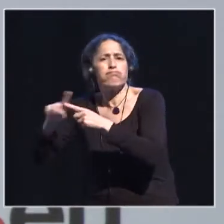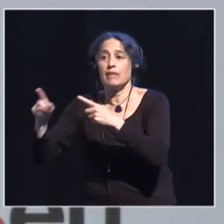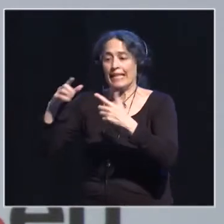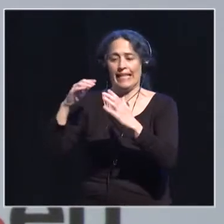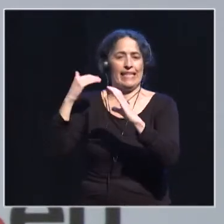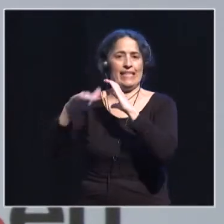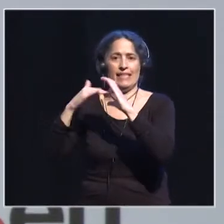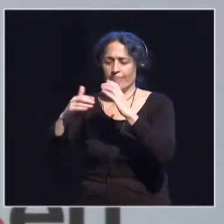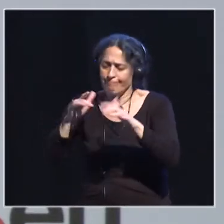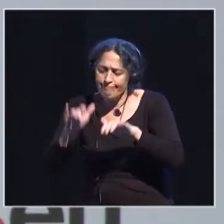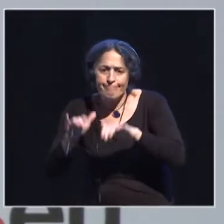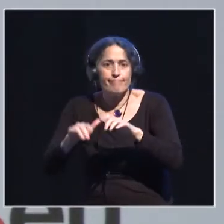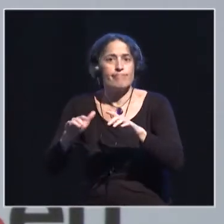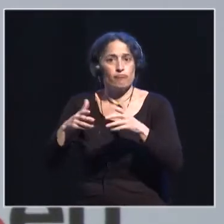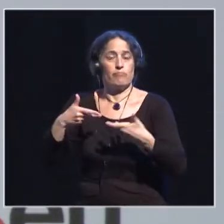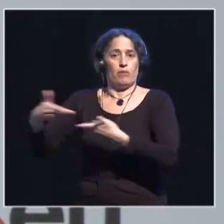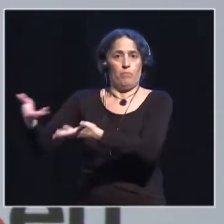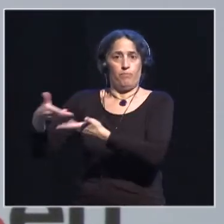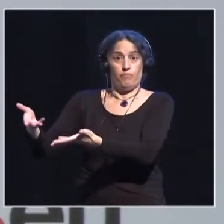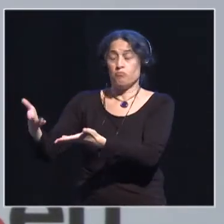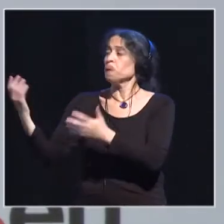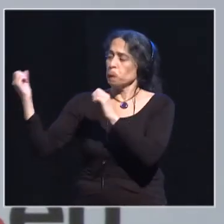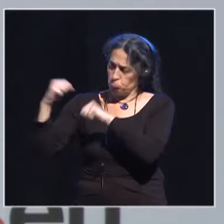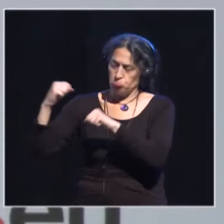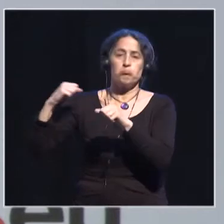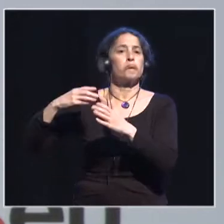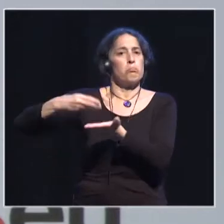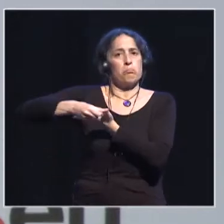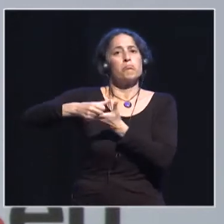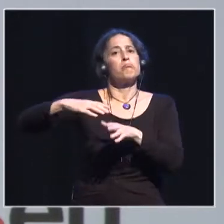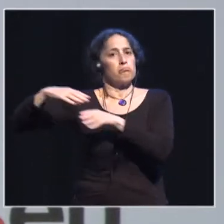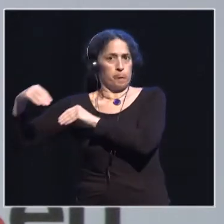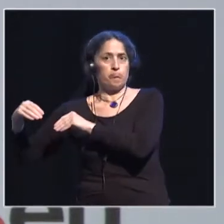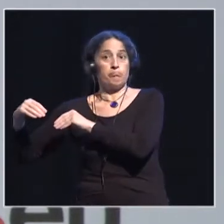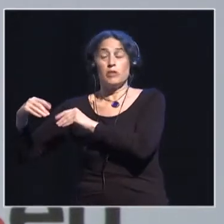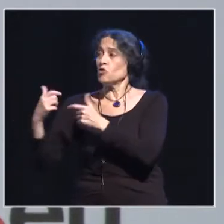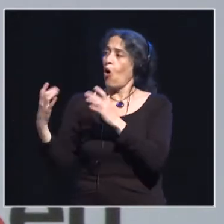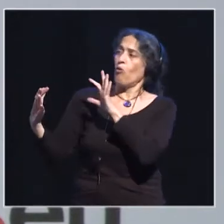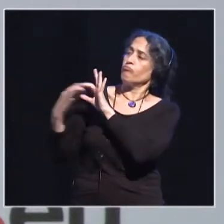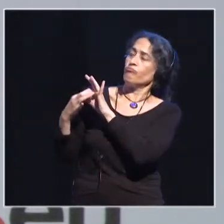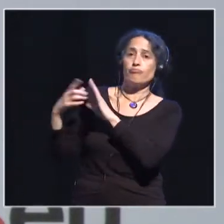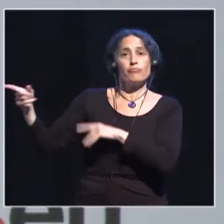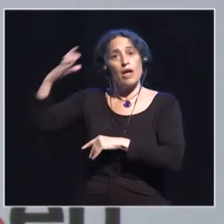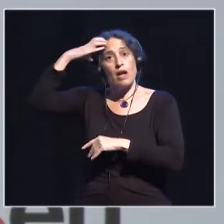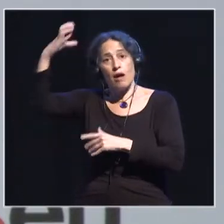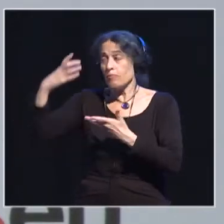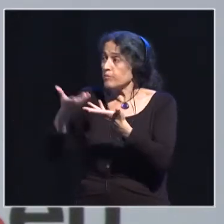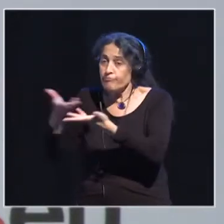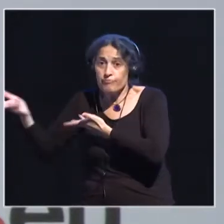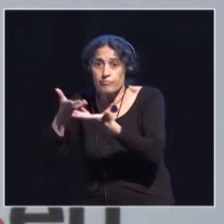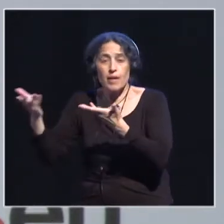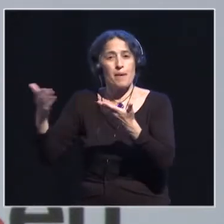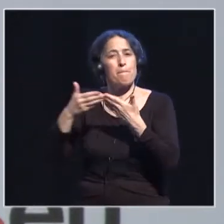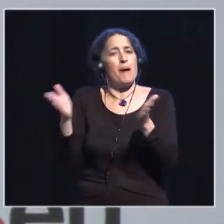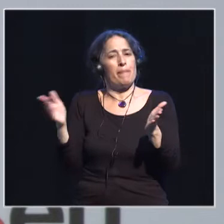matters is beyond what we can provide as a private sector with the public sector is the economic